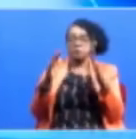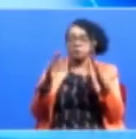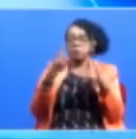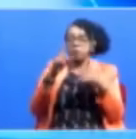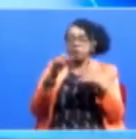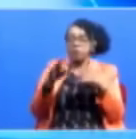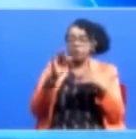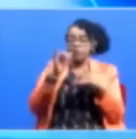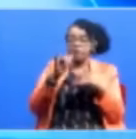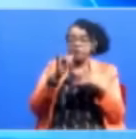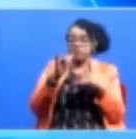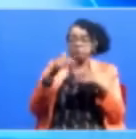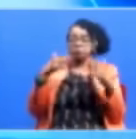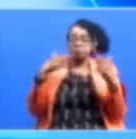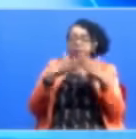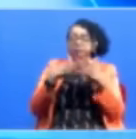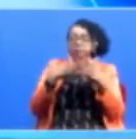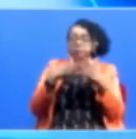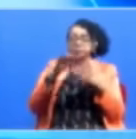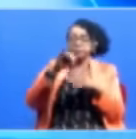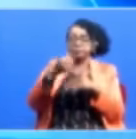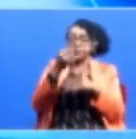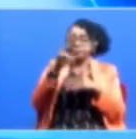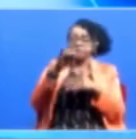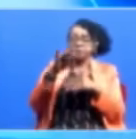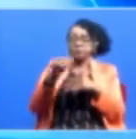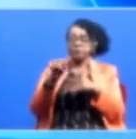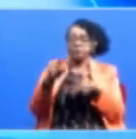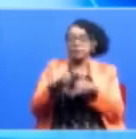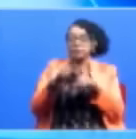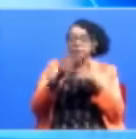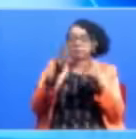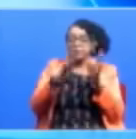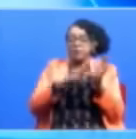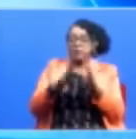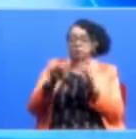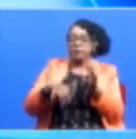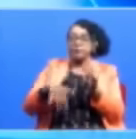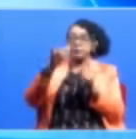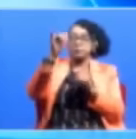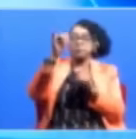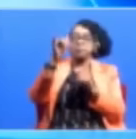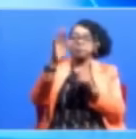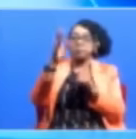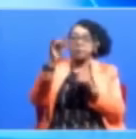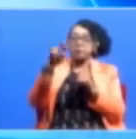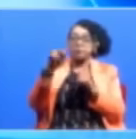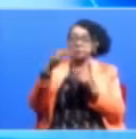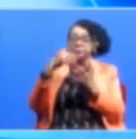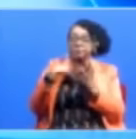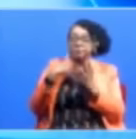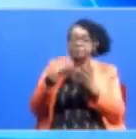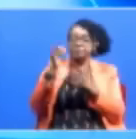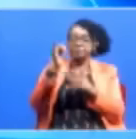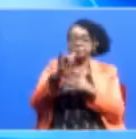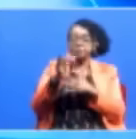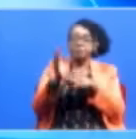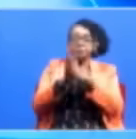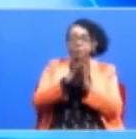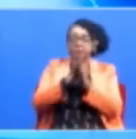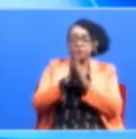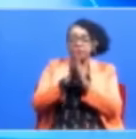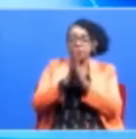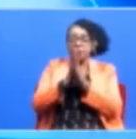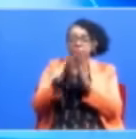intercepted at the JKIA as he planned to fly out of the country. Our NTV's Brian Obuya has been on that story and now reports